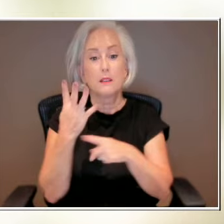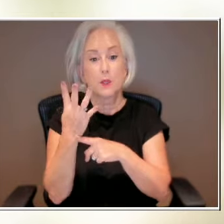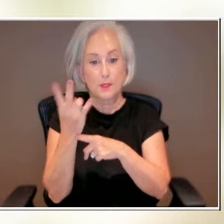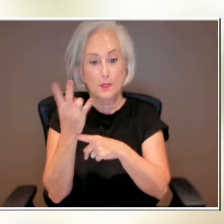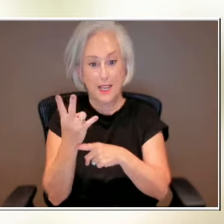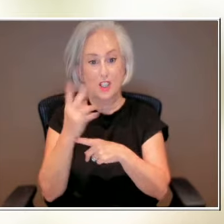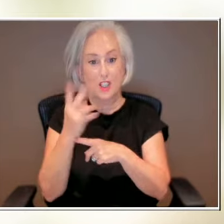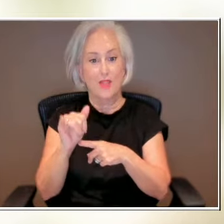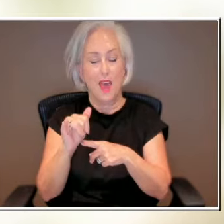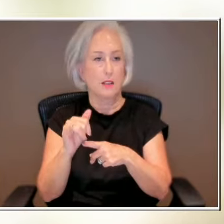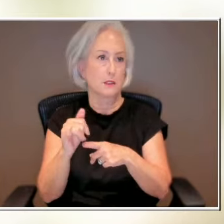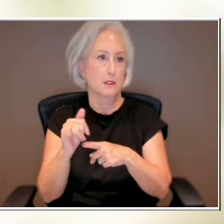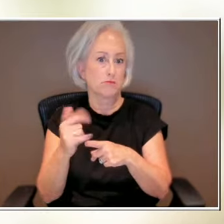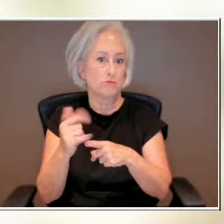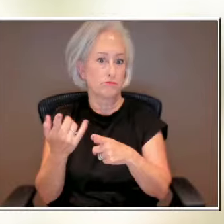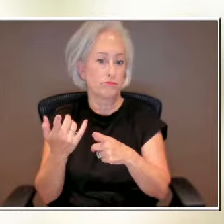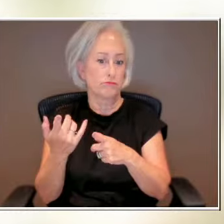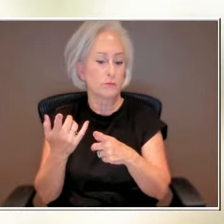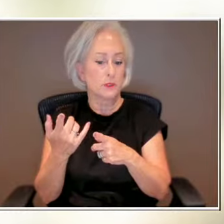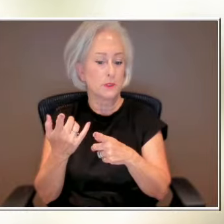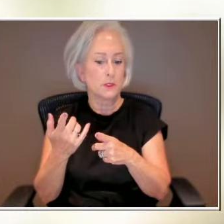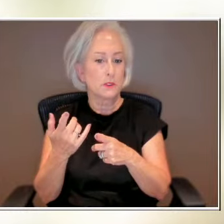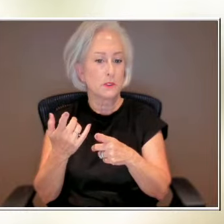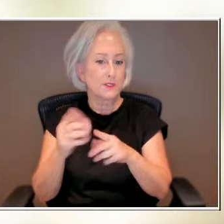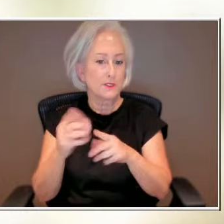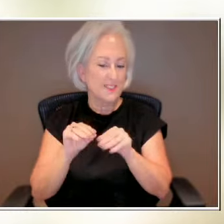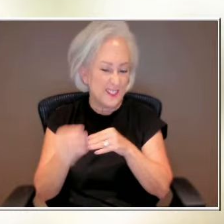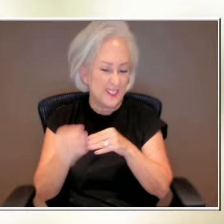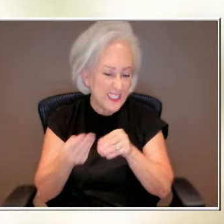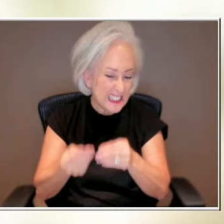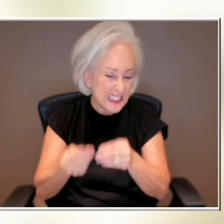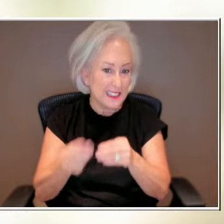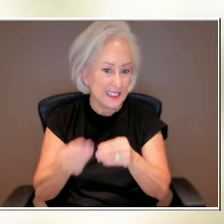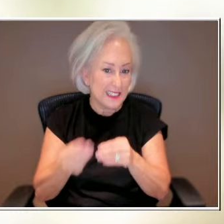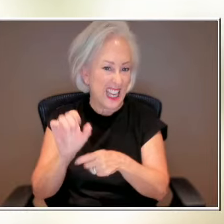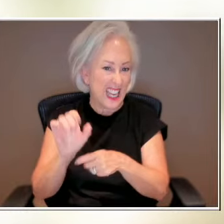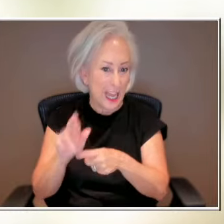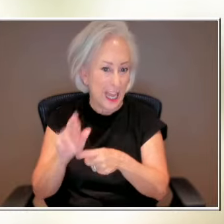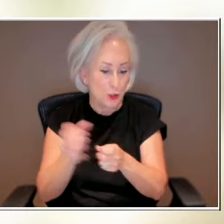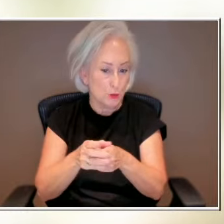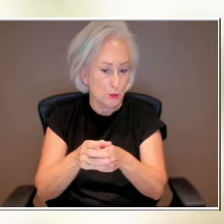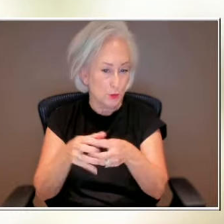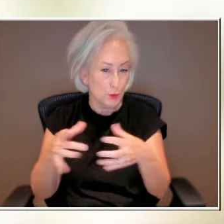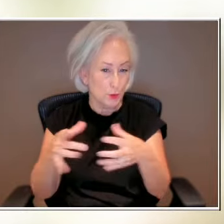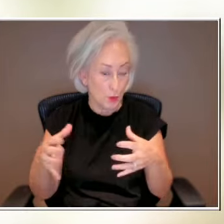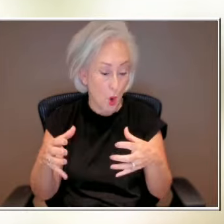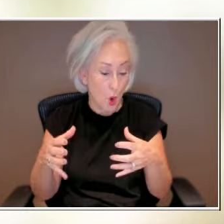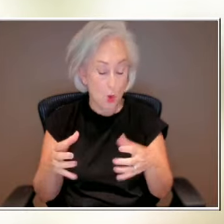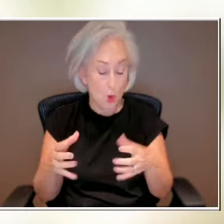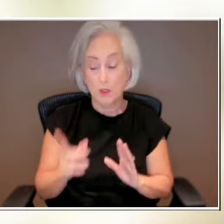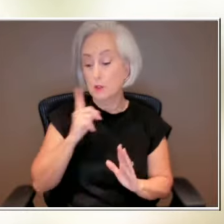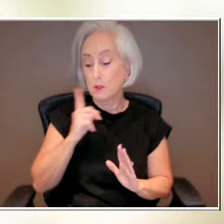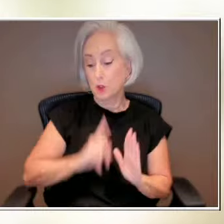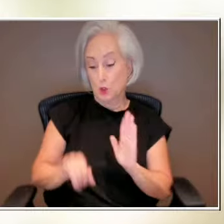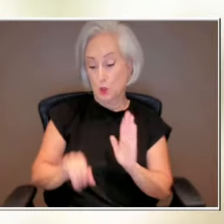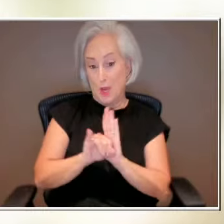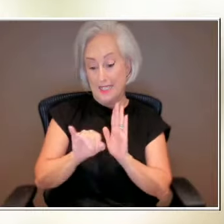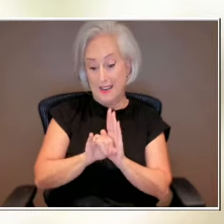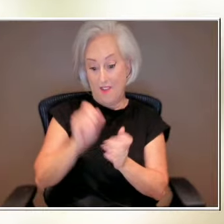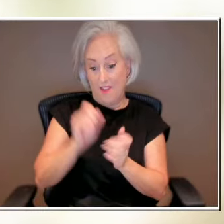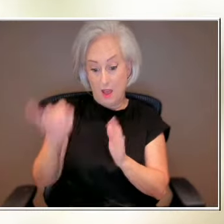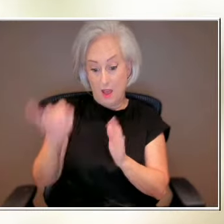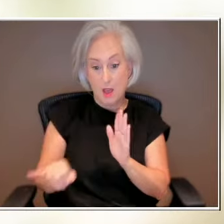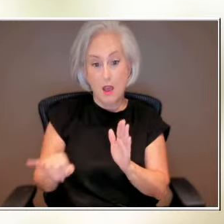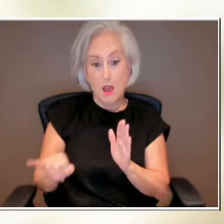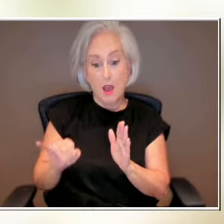growth or feeding the cancer. And having an identifiable protein that